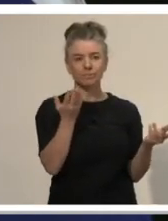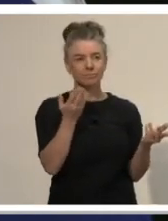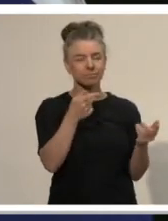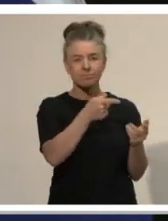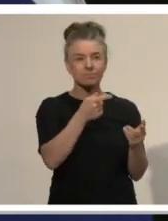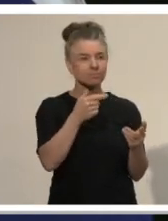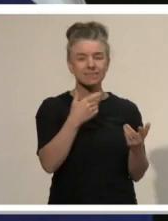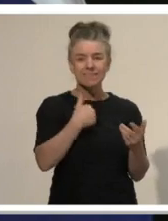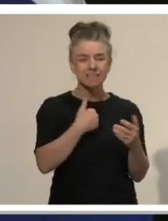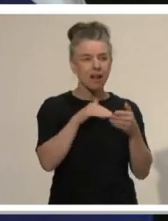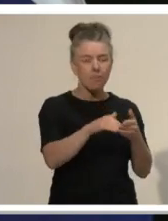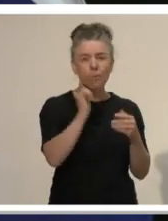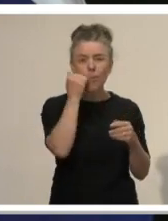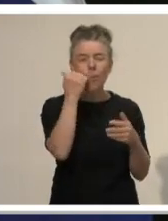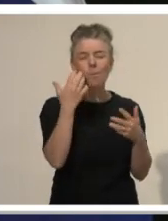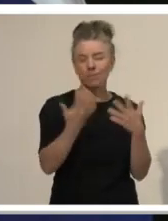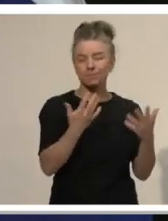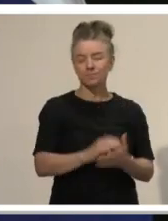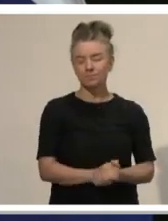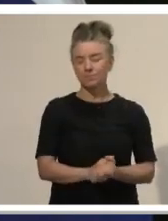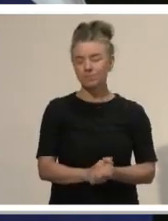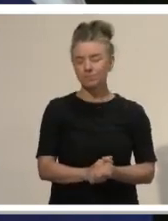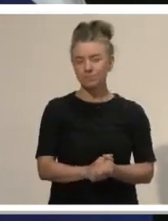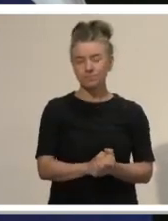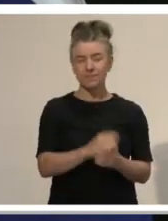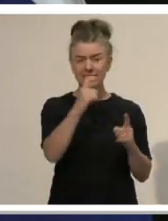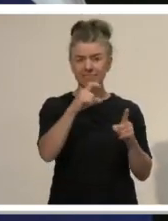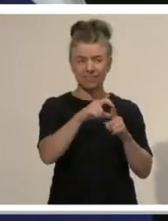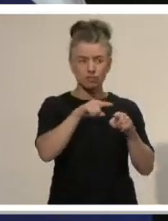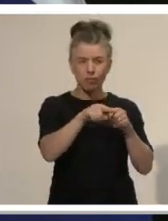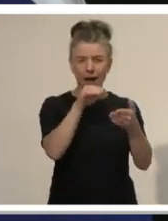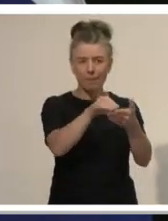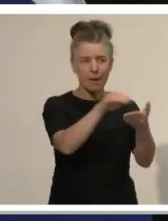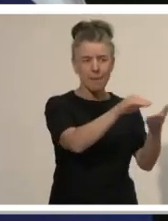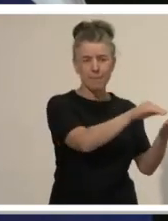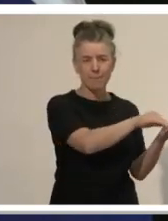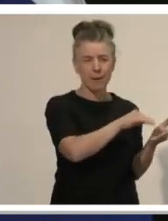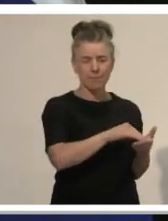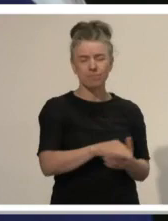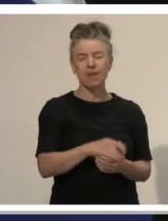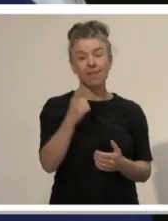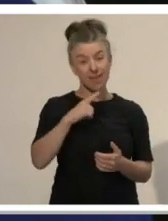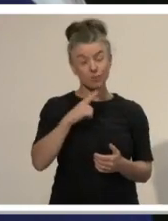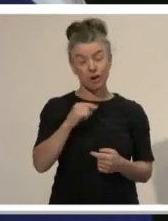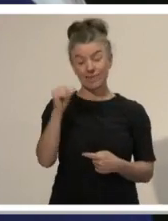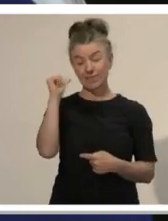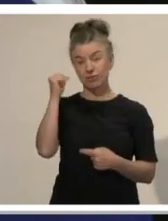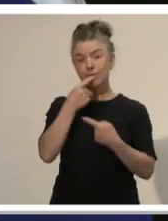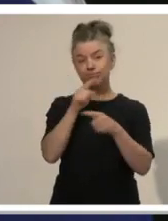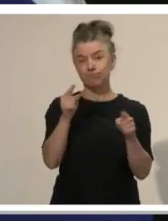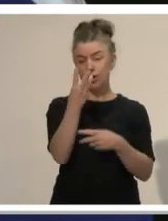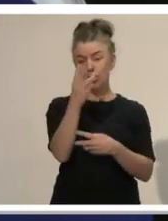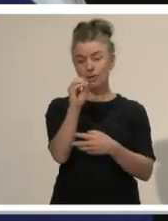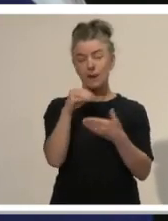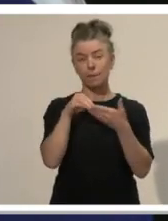well. We have been working hard to ensure that we're meeting need where it exists, which is why yesterday we put another 30 million into our civil